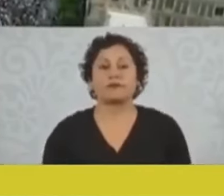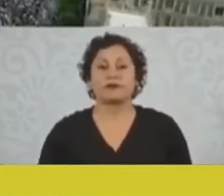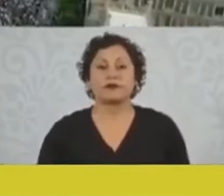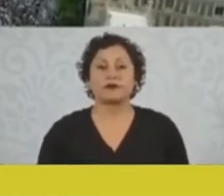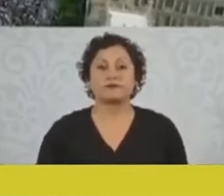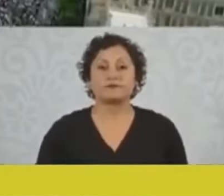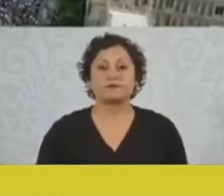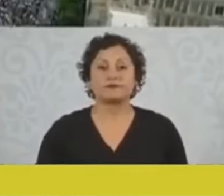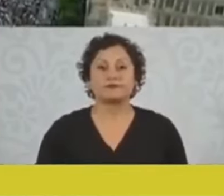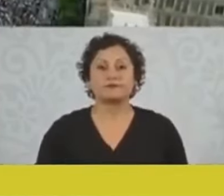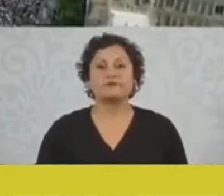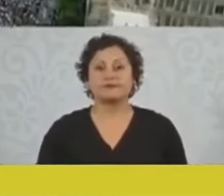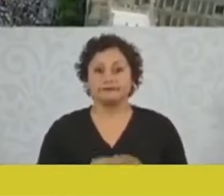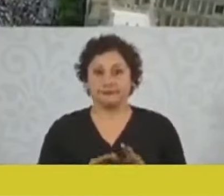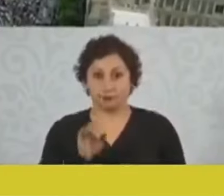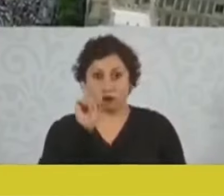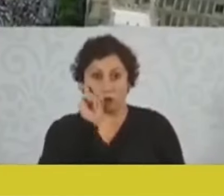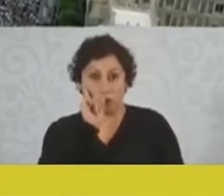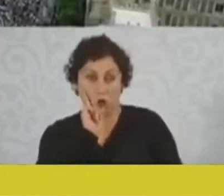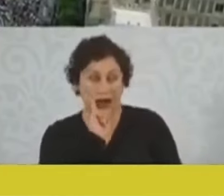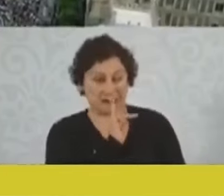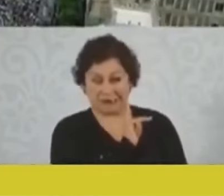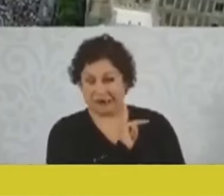20. All women